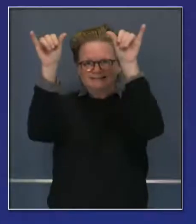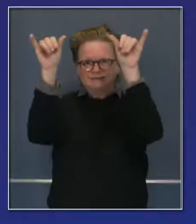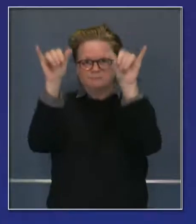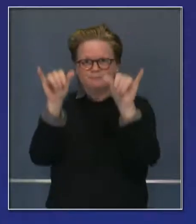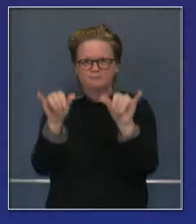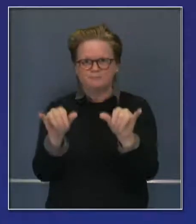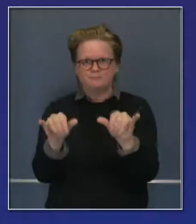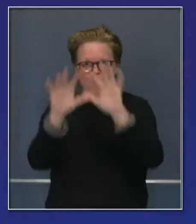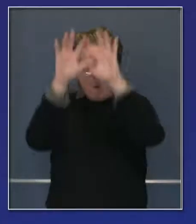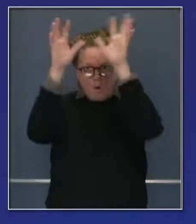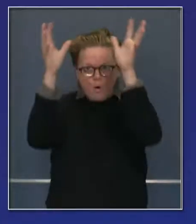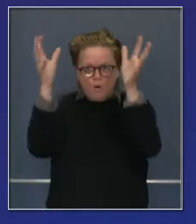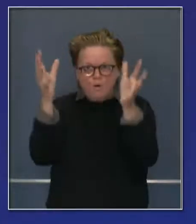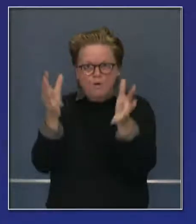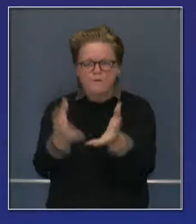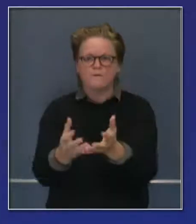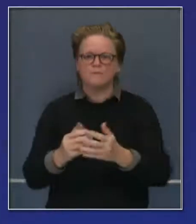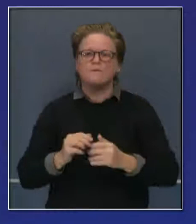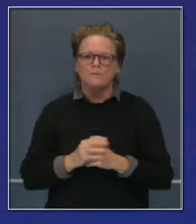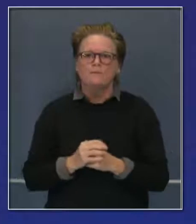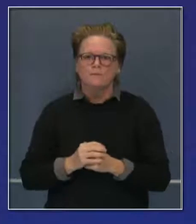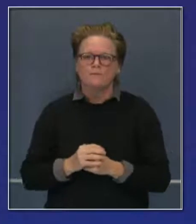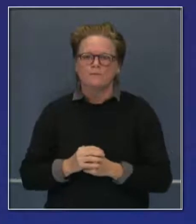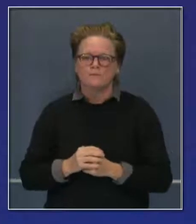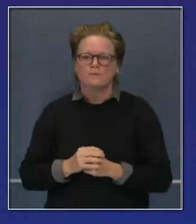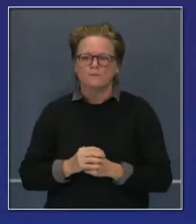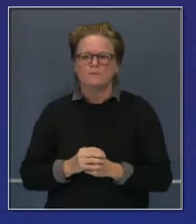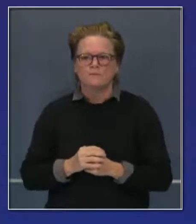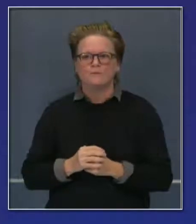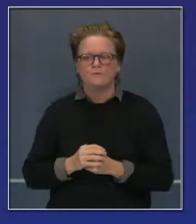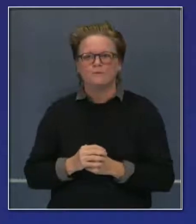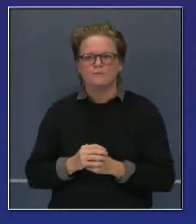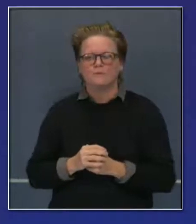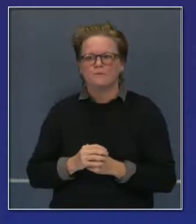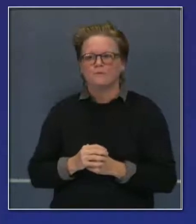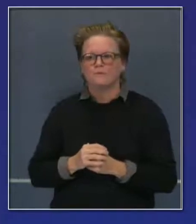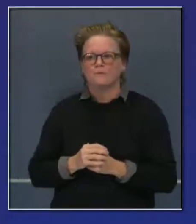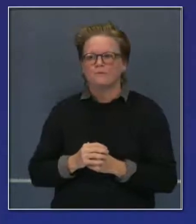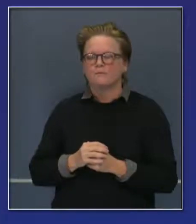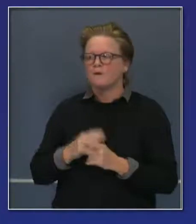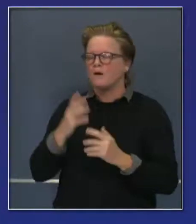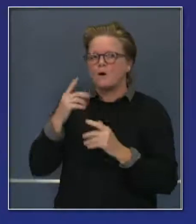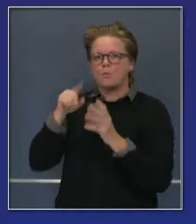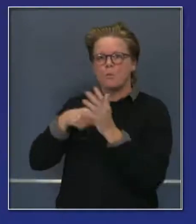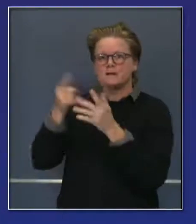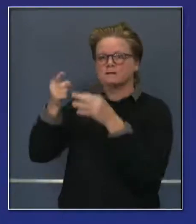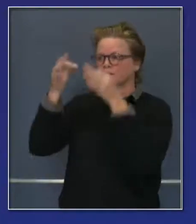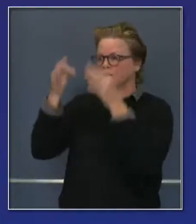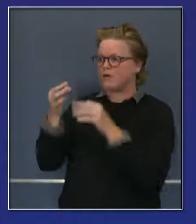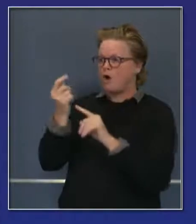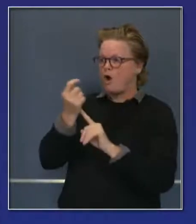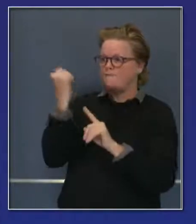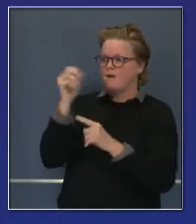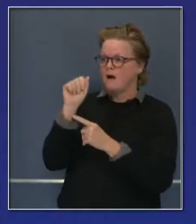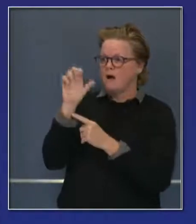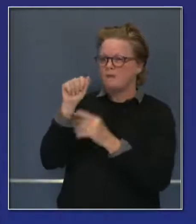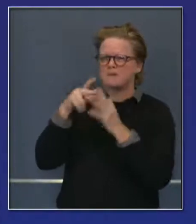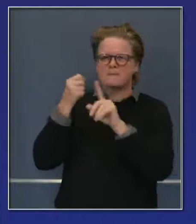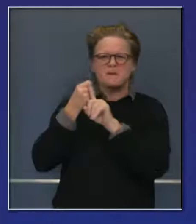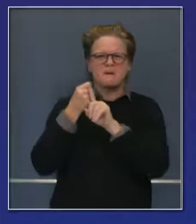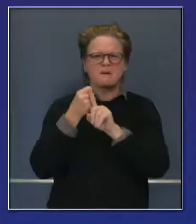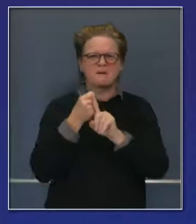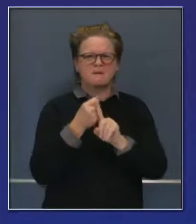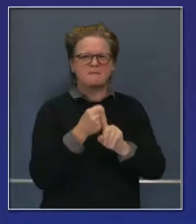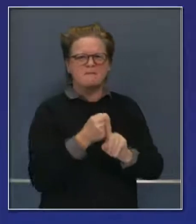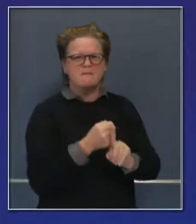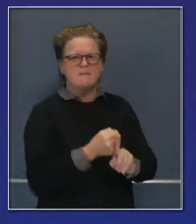healthcare system. And the impact of this unraveling in impacting you is profound. And so